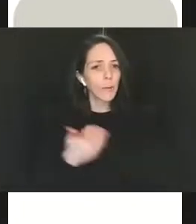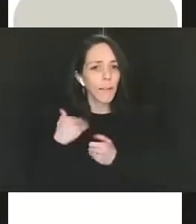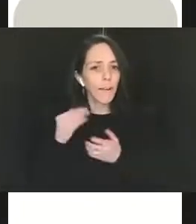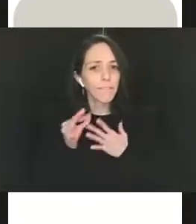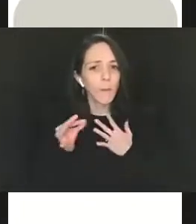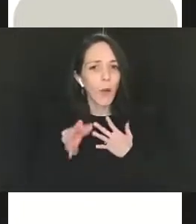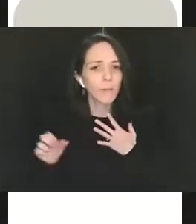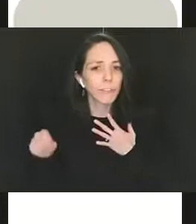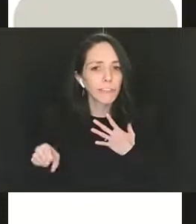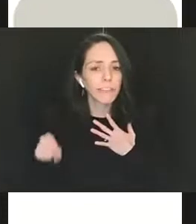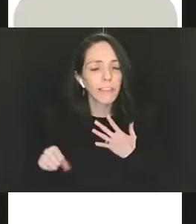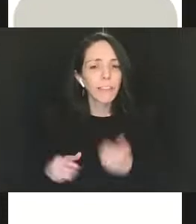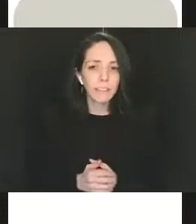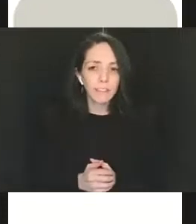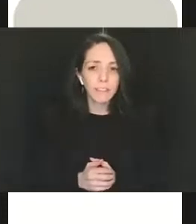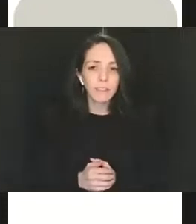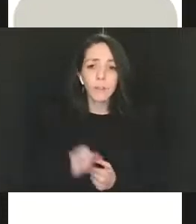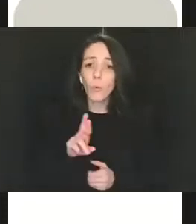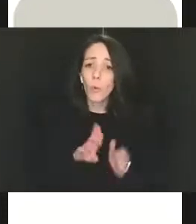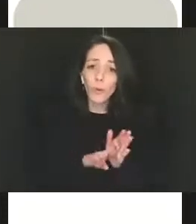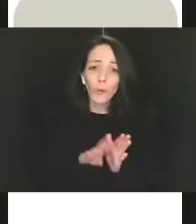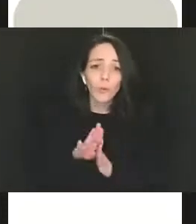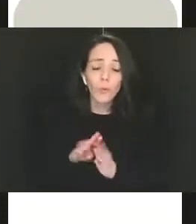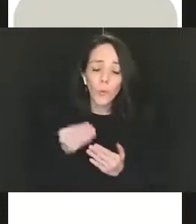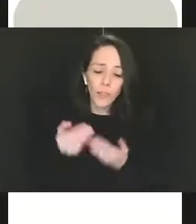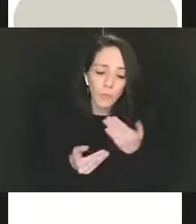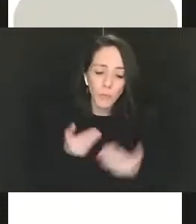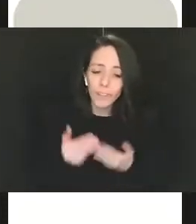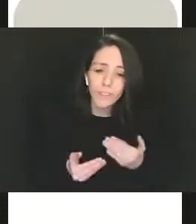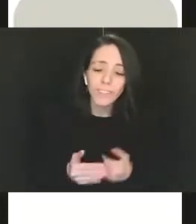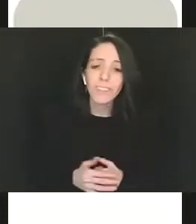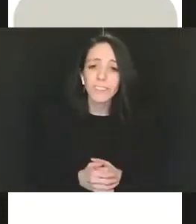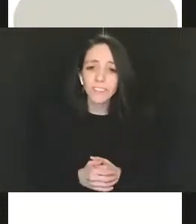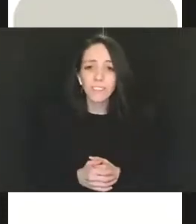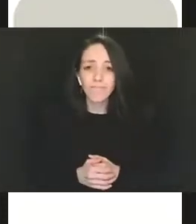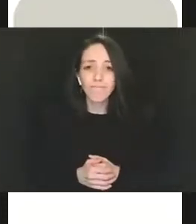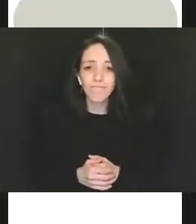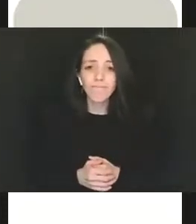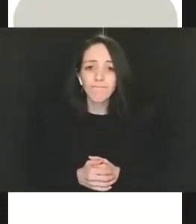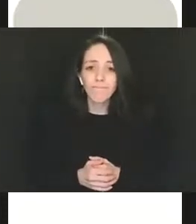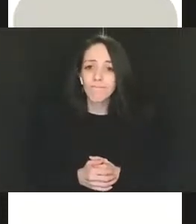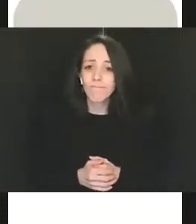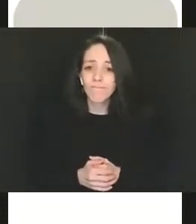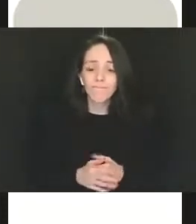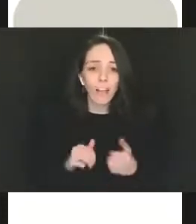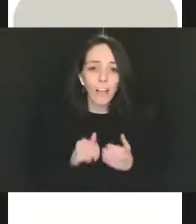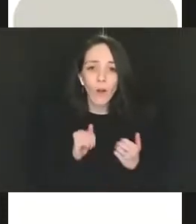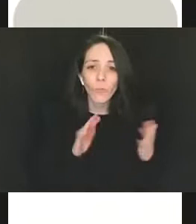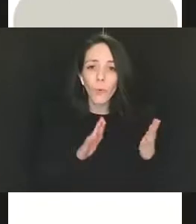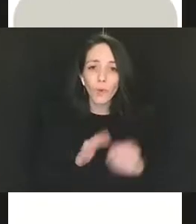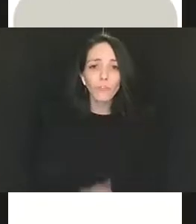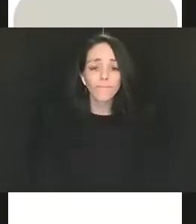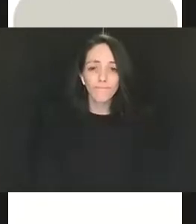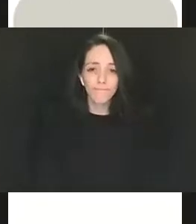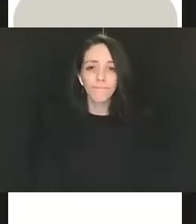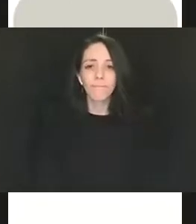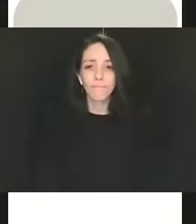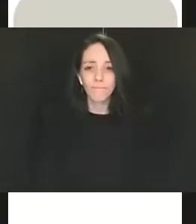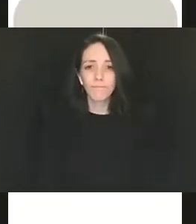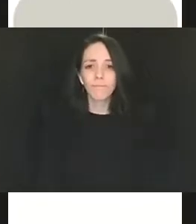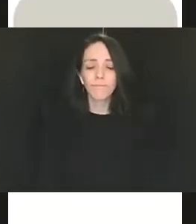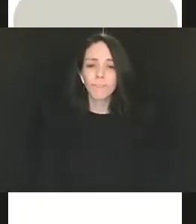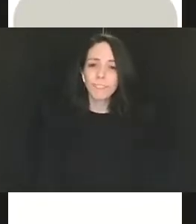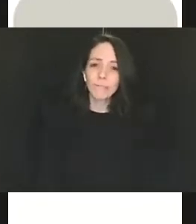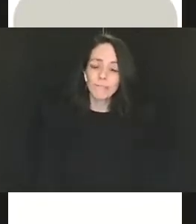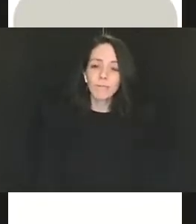or create the process to do something about it, you know? So keep hope,